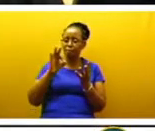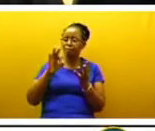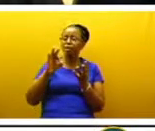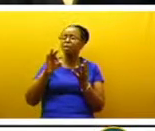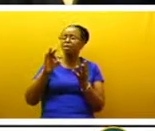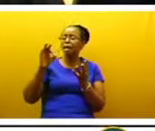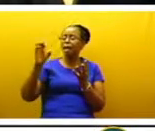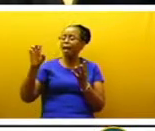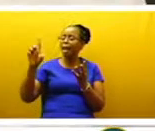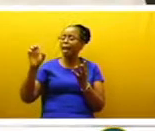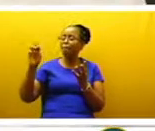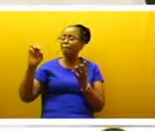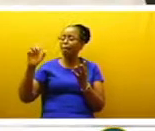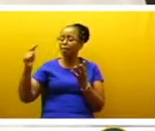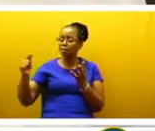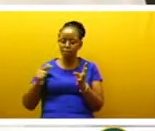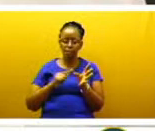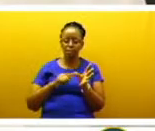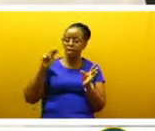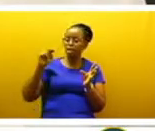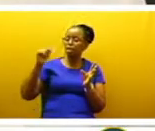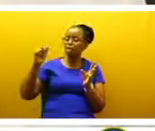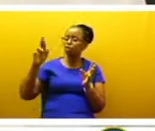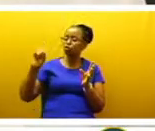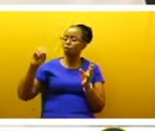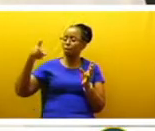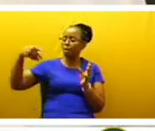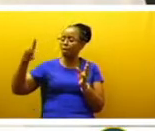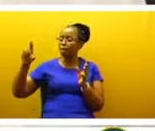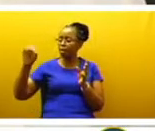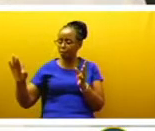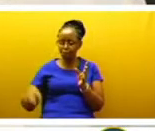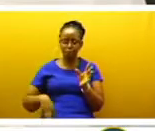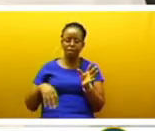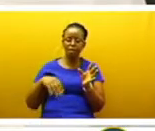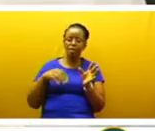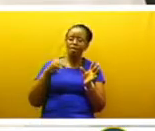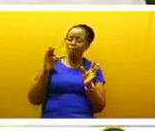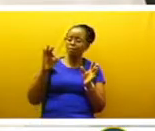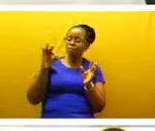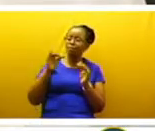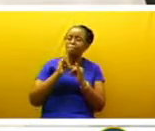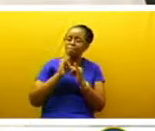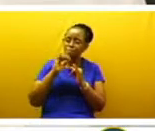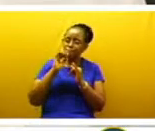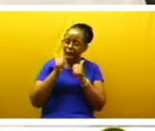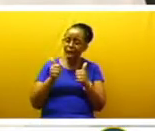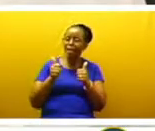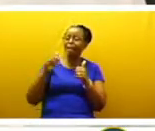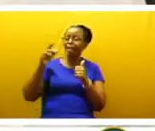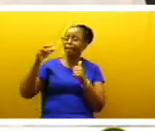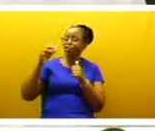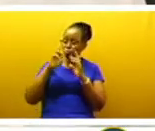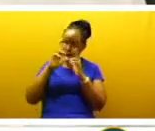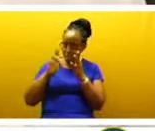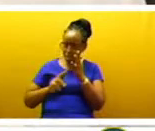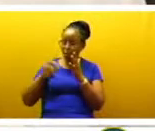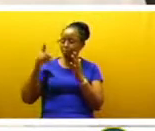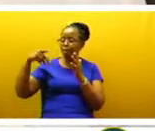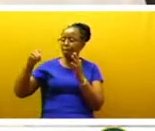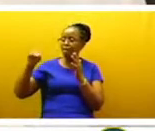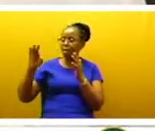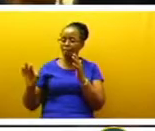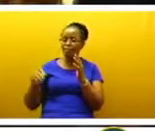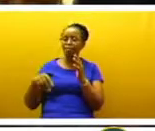PDF, Nitro PDF Productivity, Fine Reader PDF for Windows and Mac, Adobe PDF Pack.